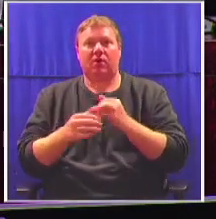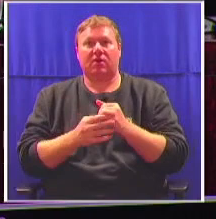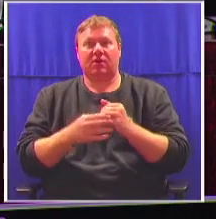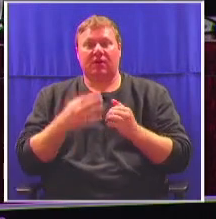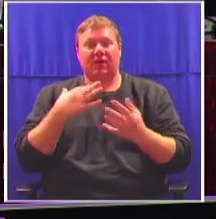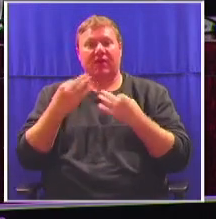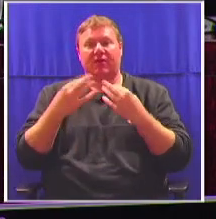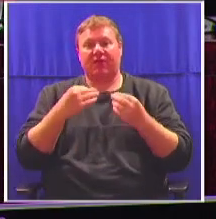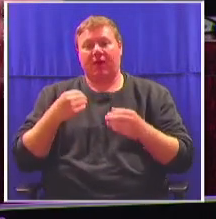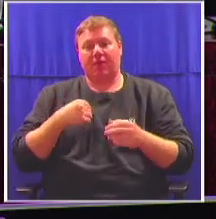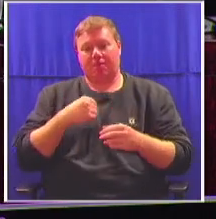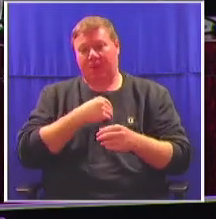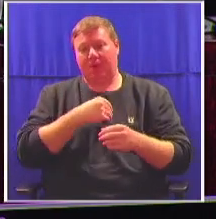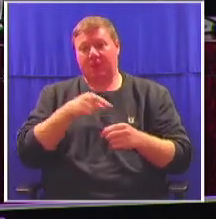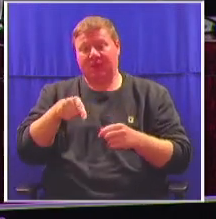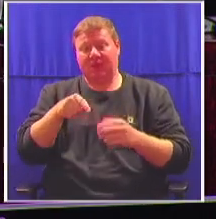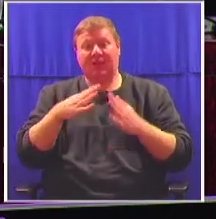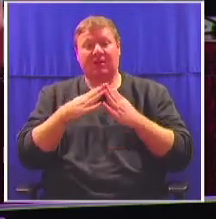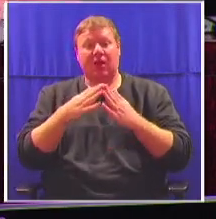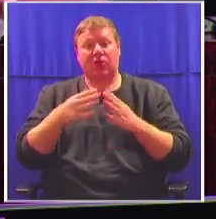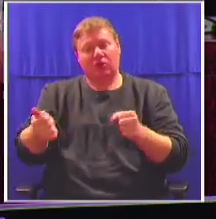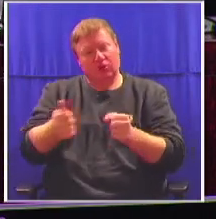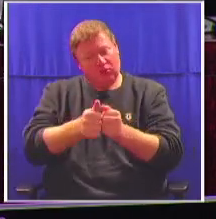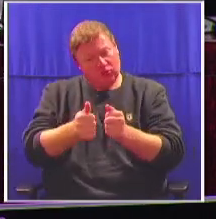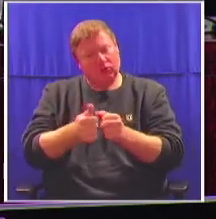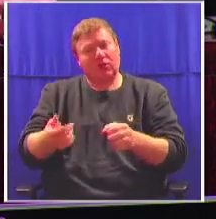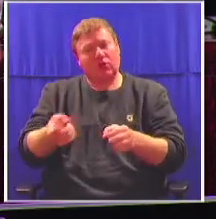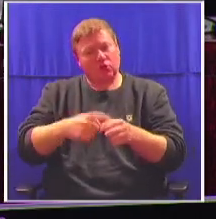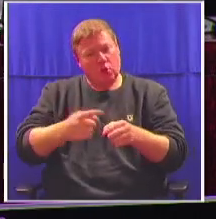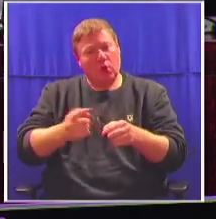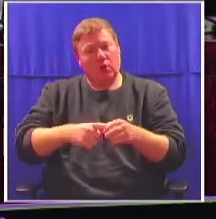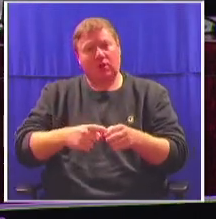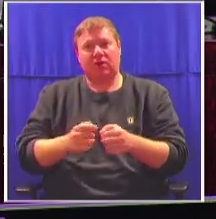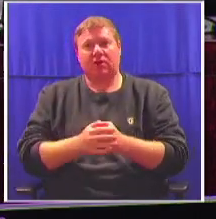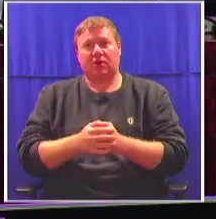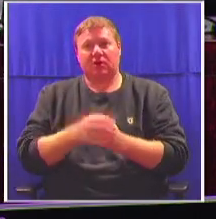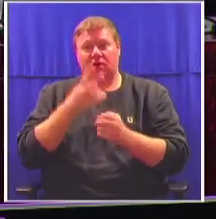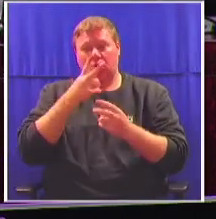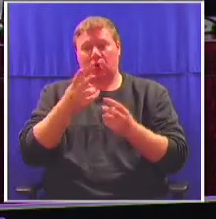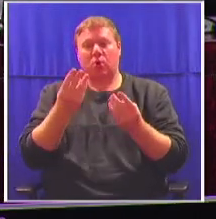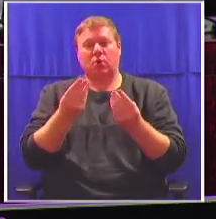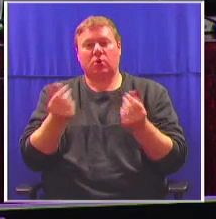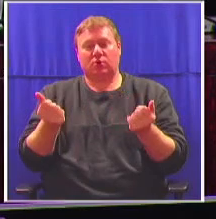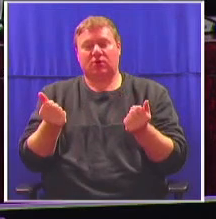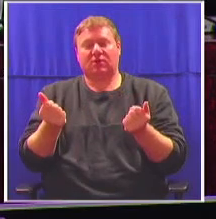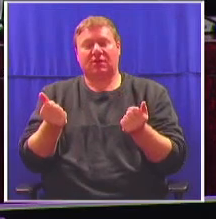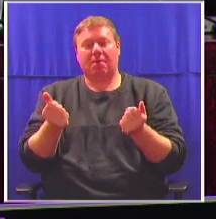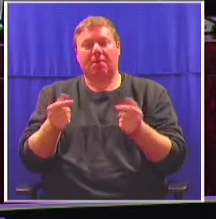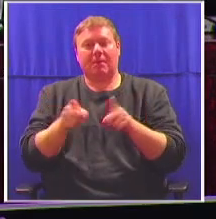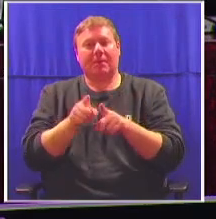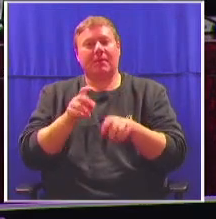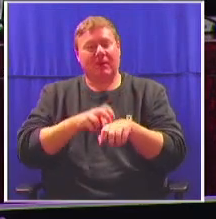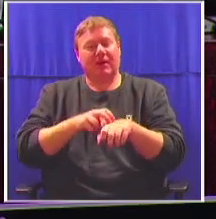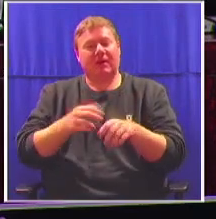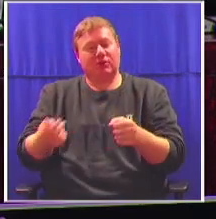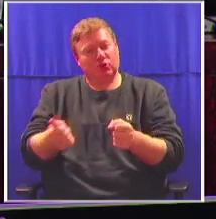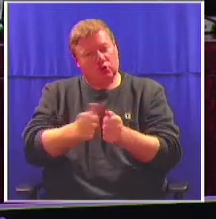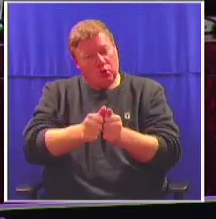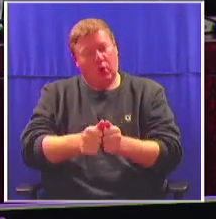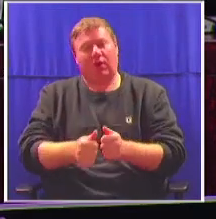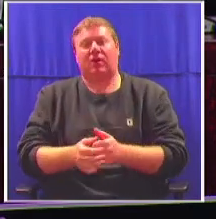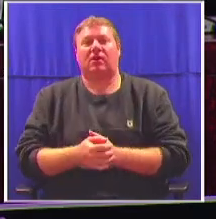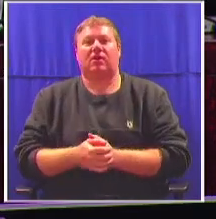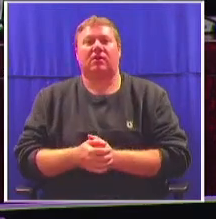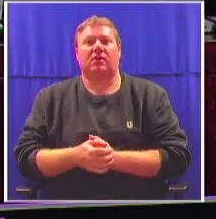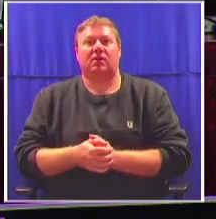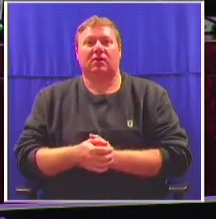of members of this House to join, because it does look like some of them need to join that, as I